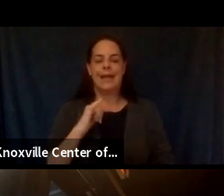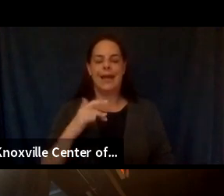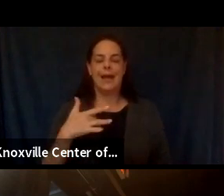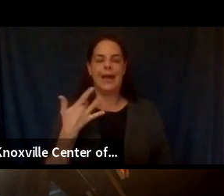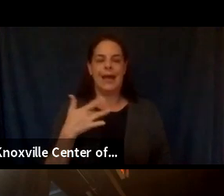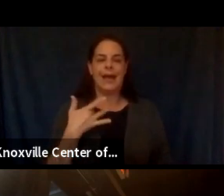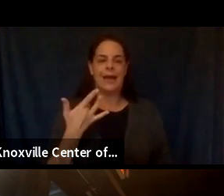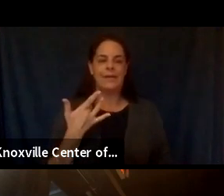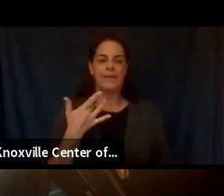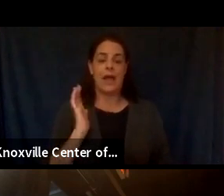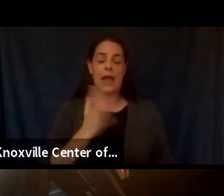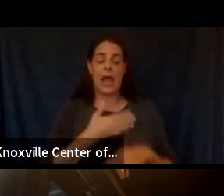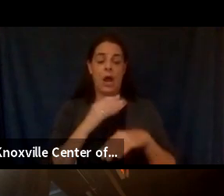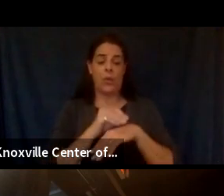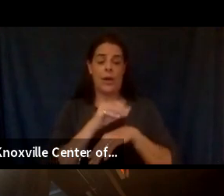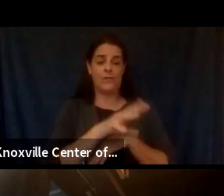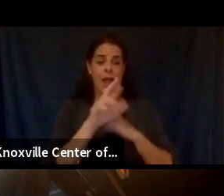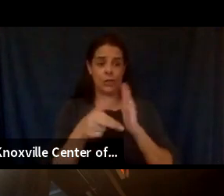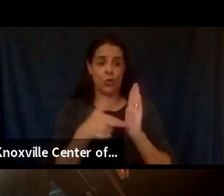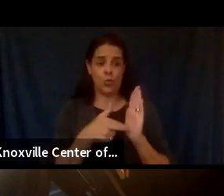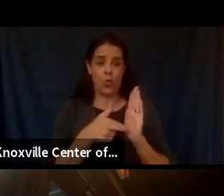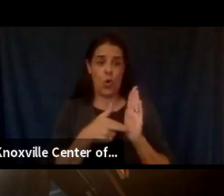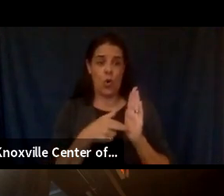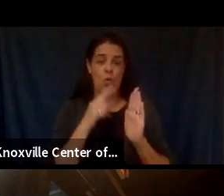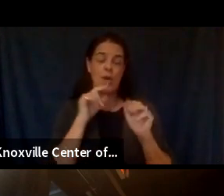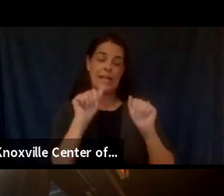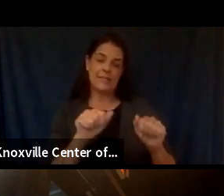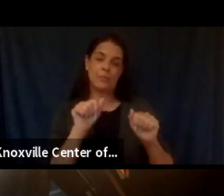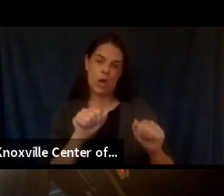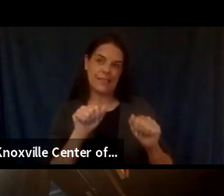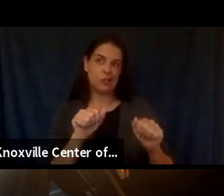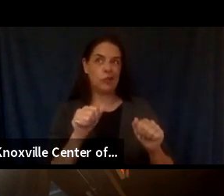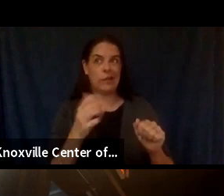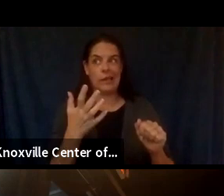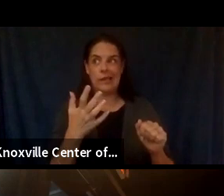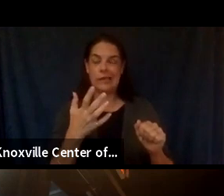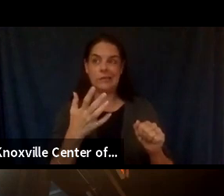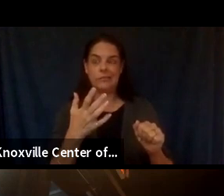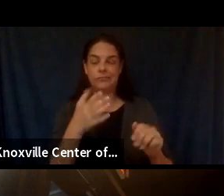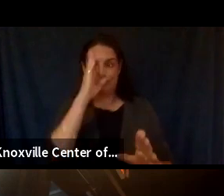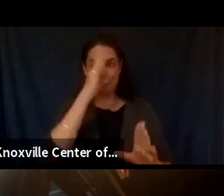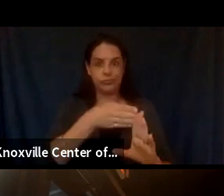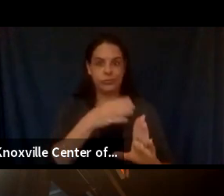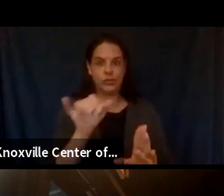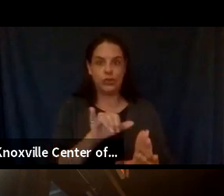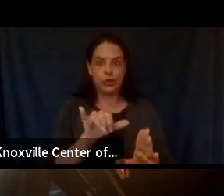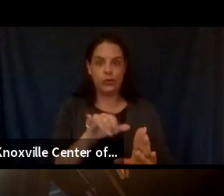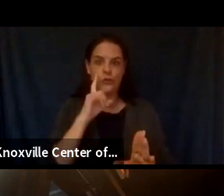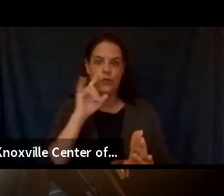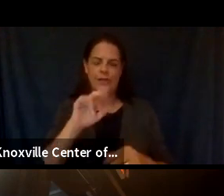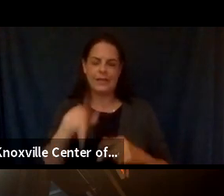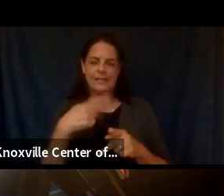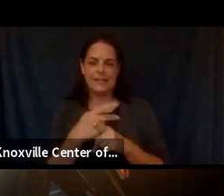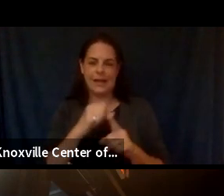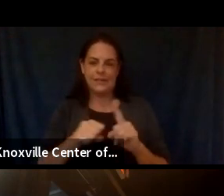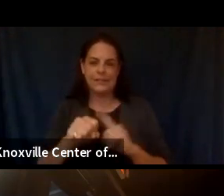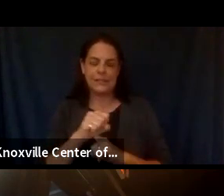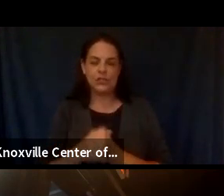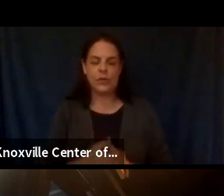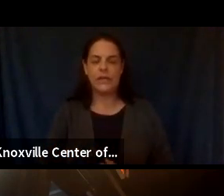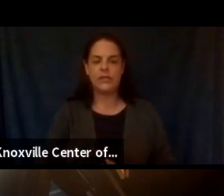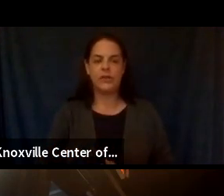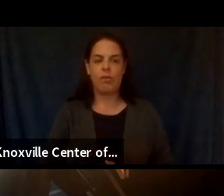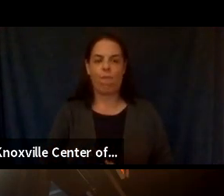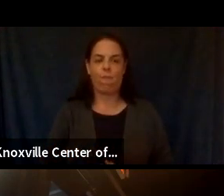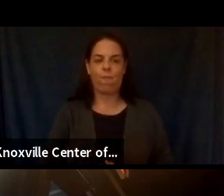our advisory role is a potentially blunt instrument as well in these types of situations. So I'm not